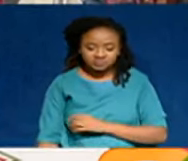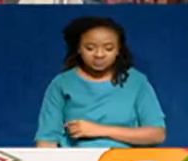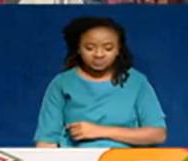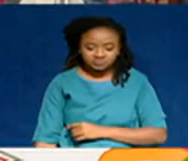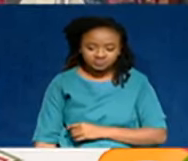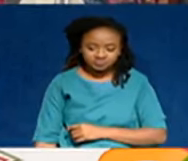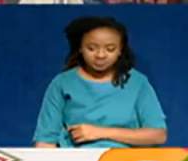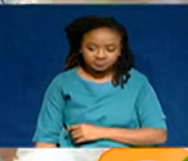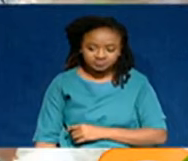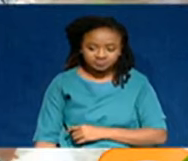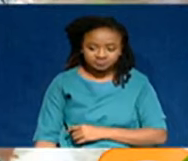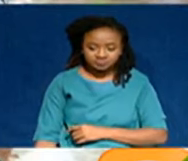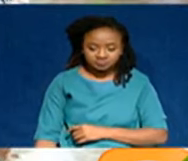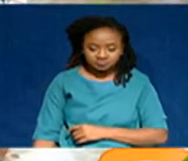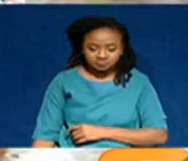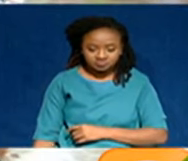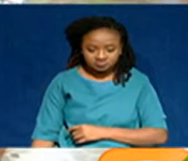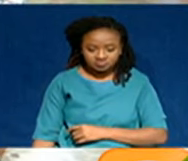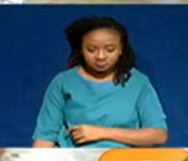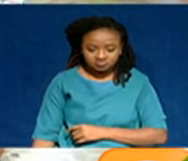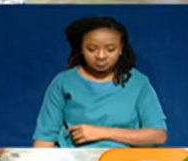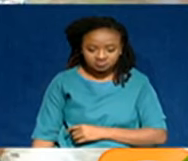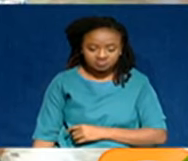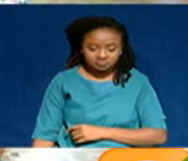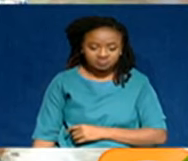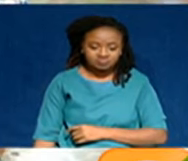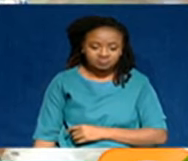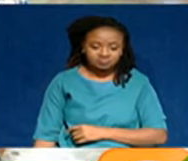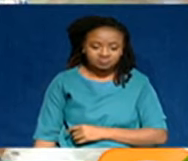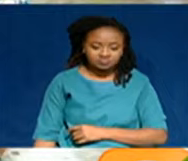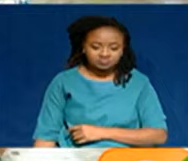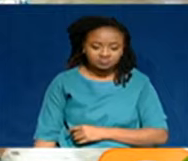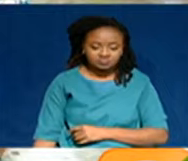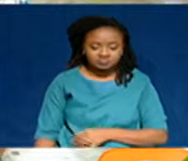2028. Safin Acheng Oma, Citizen TV.